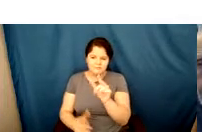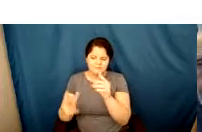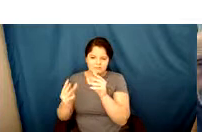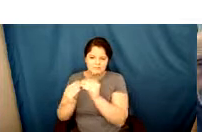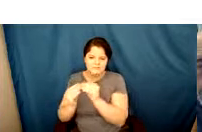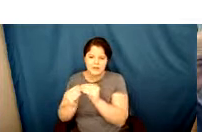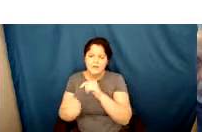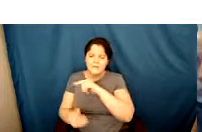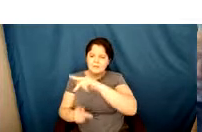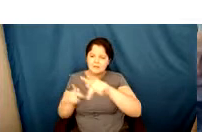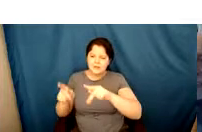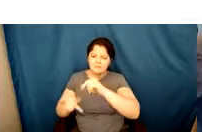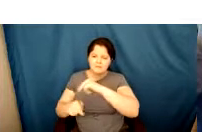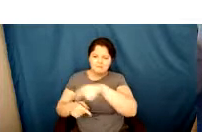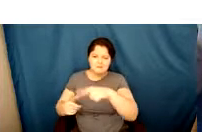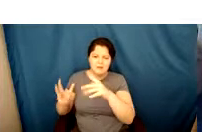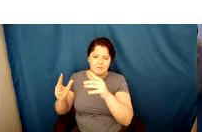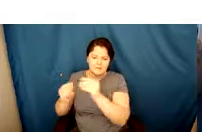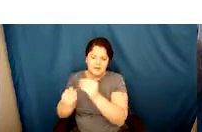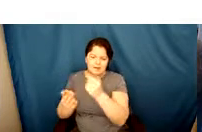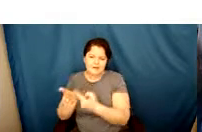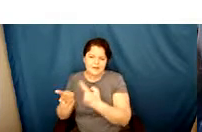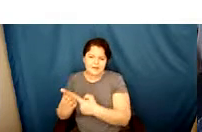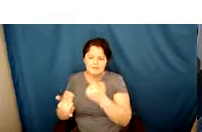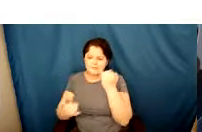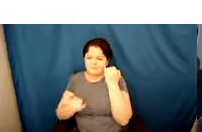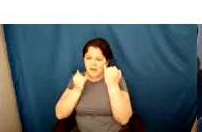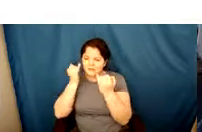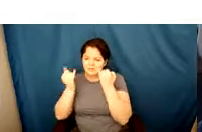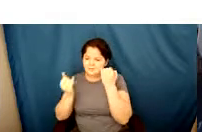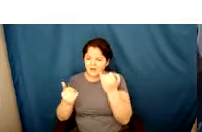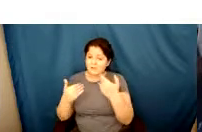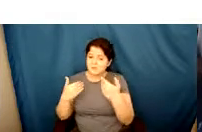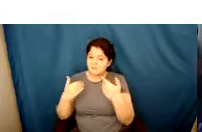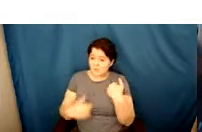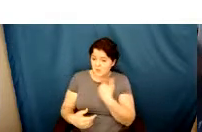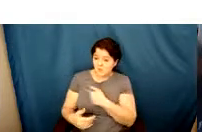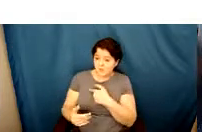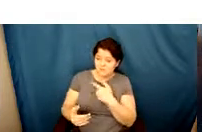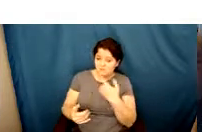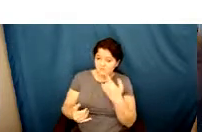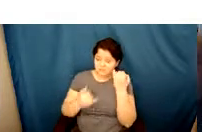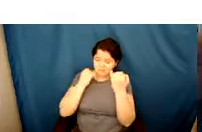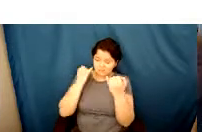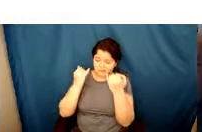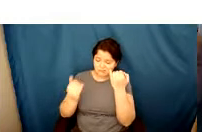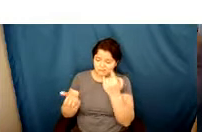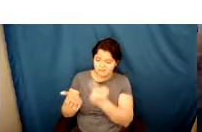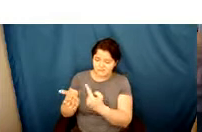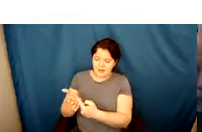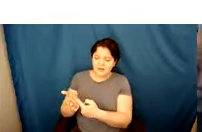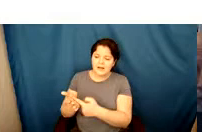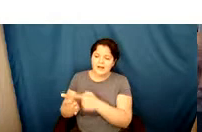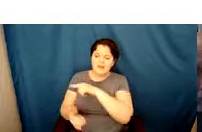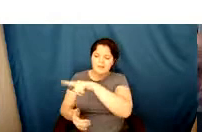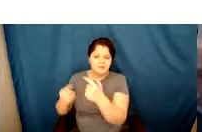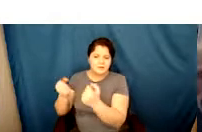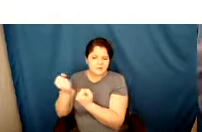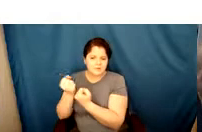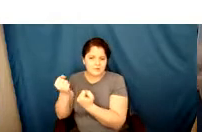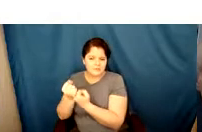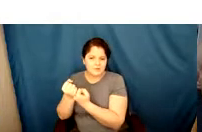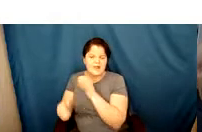thought about the ideas that we had come up with, and then with their support, put those ideas